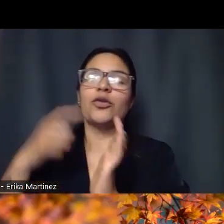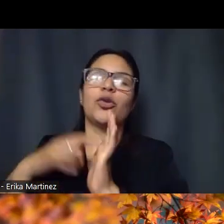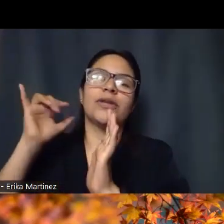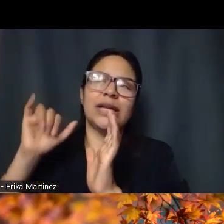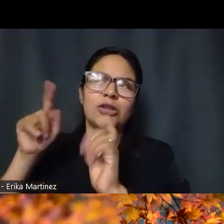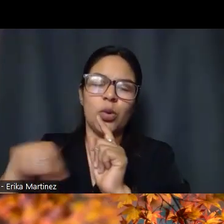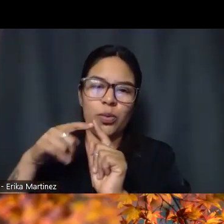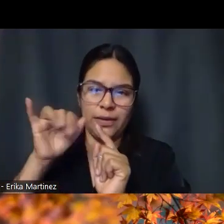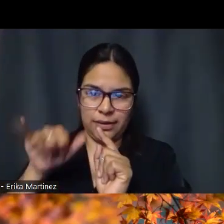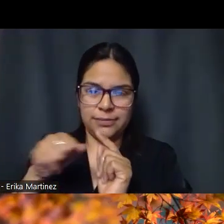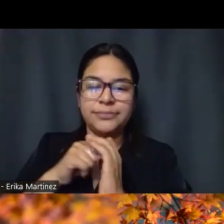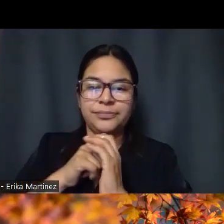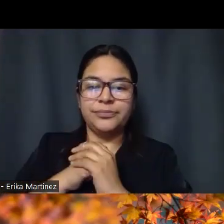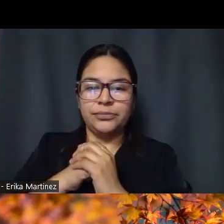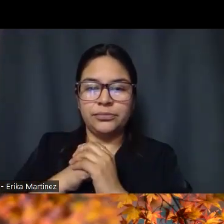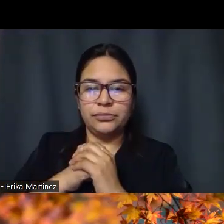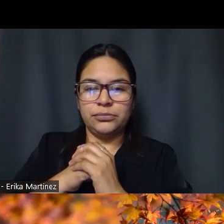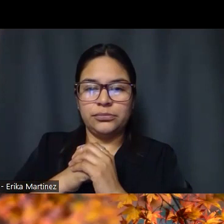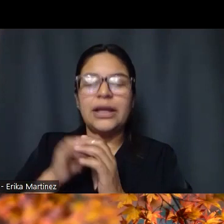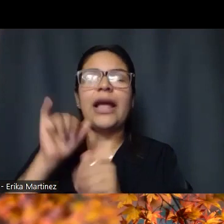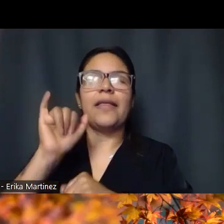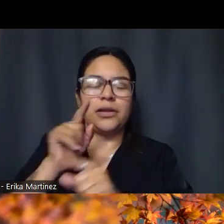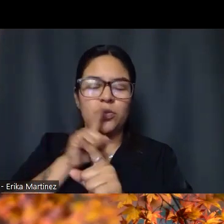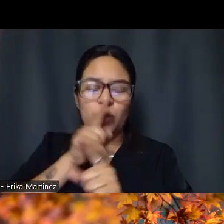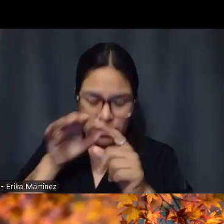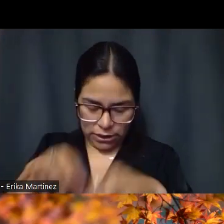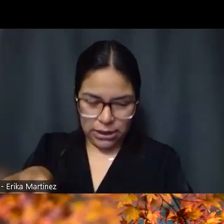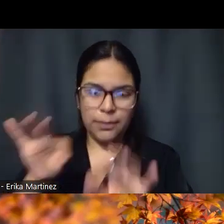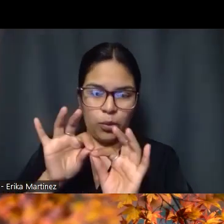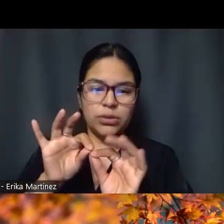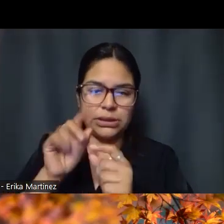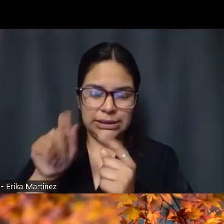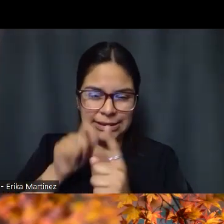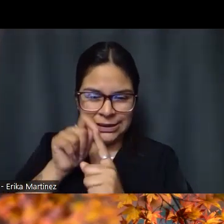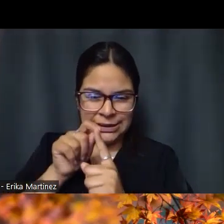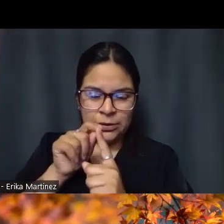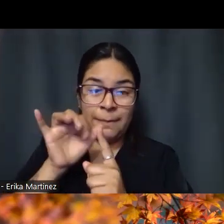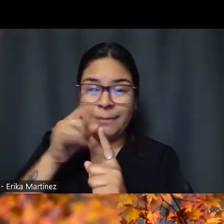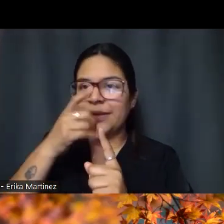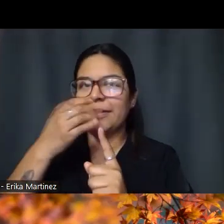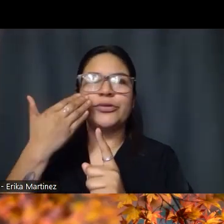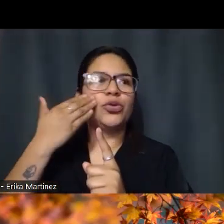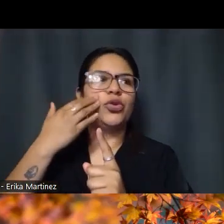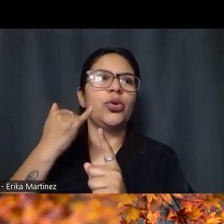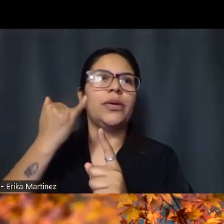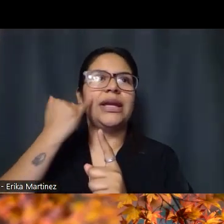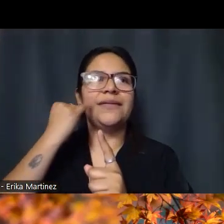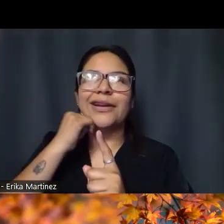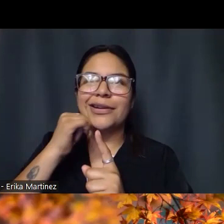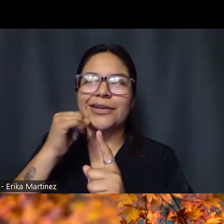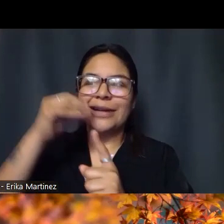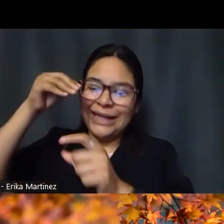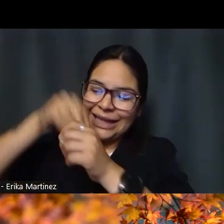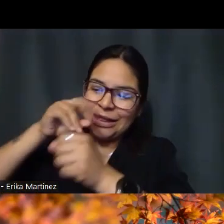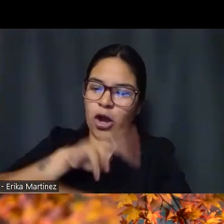put into emergency department. That's an important detail, because anything can happen once they are in the